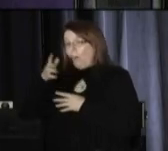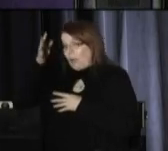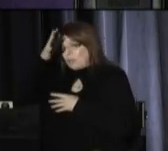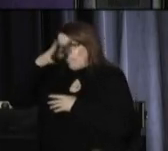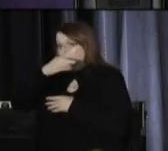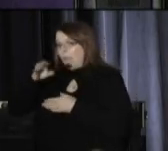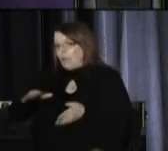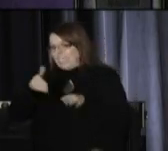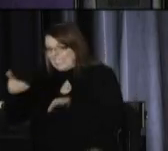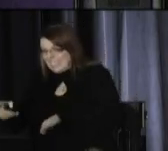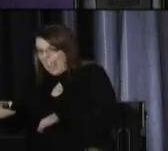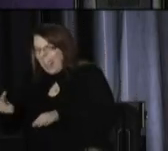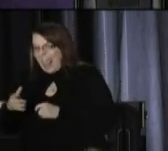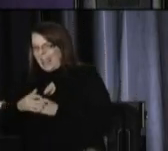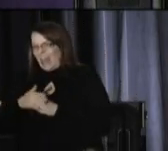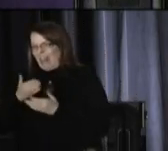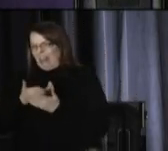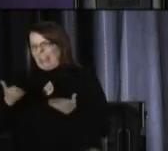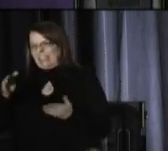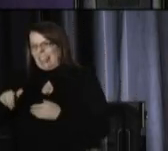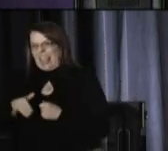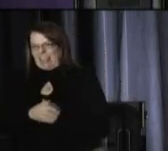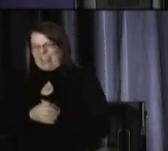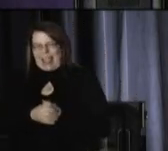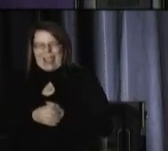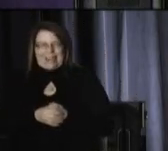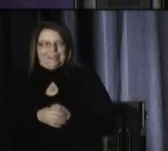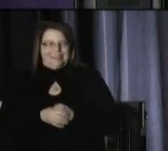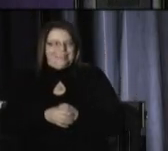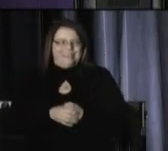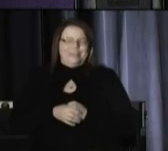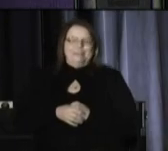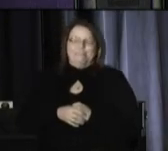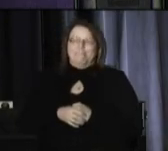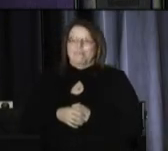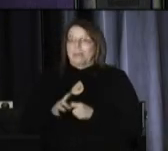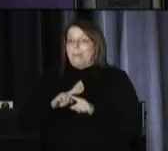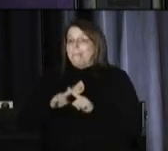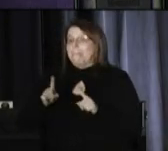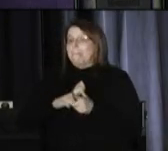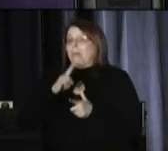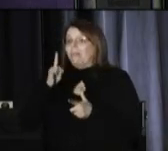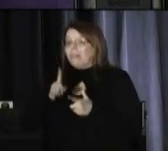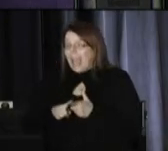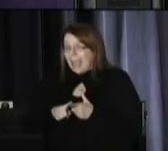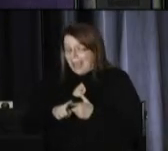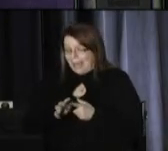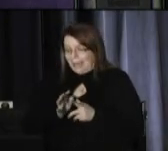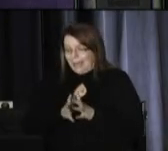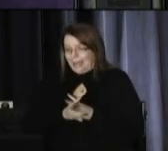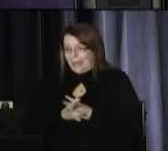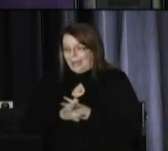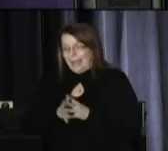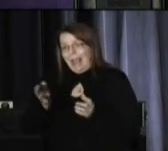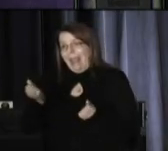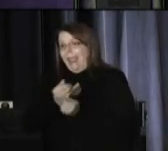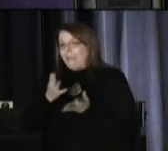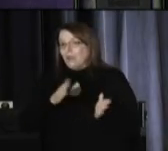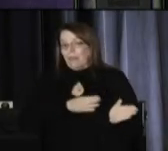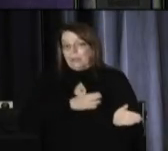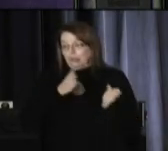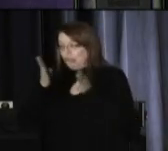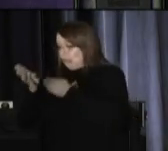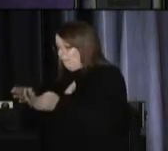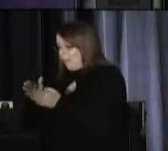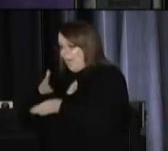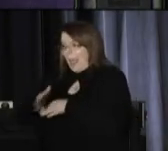dead. Things like that. Yeah, yeah. And, but then again, it's like everything shifted after the book